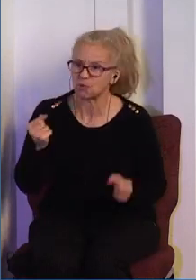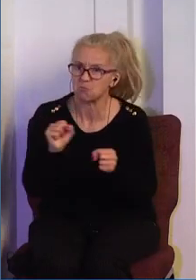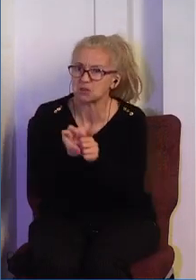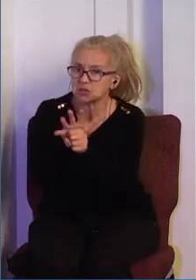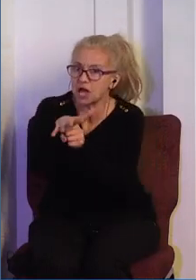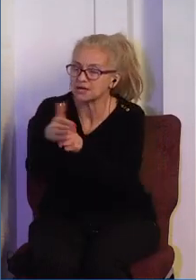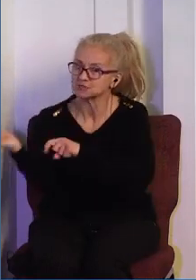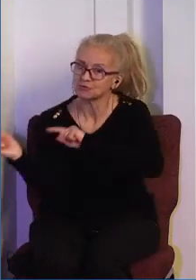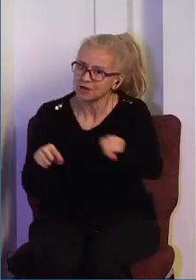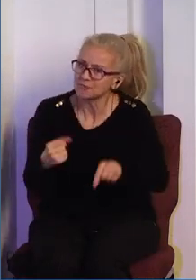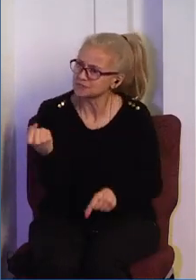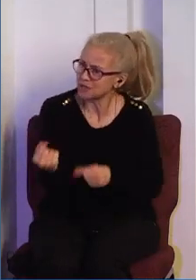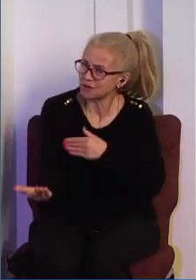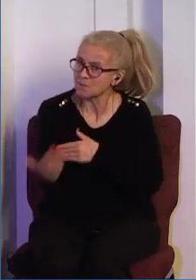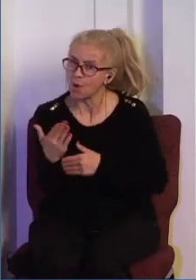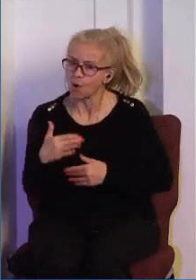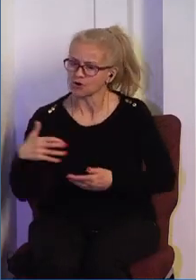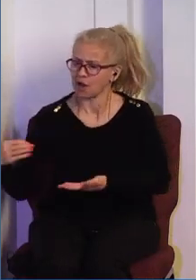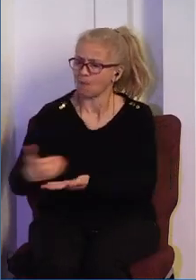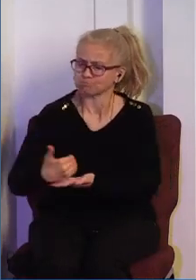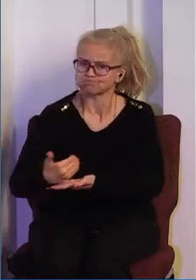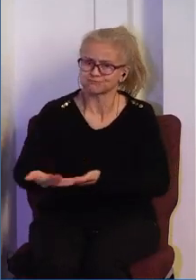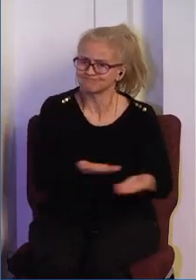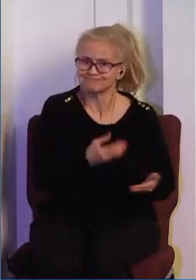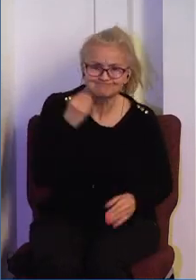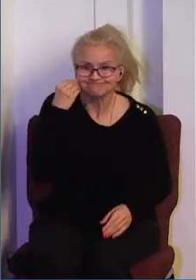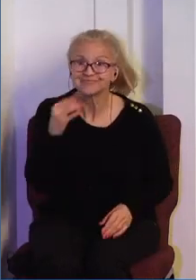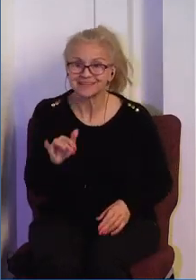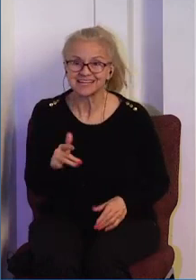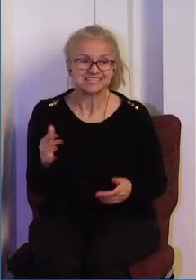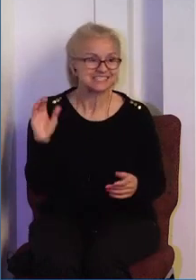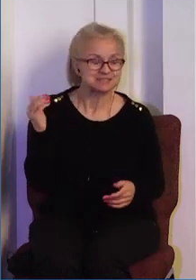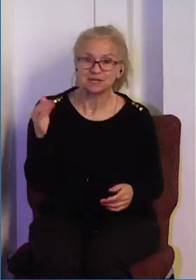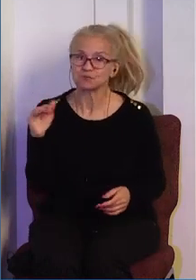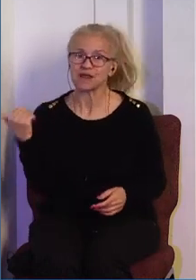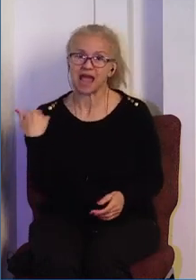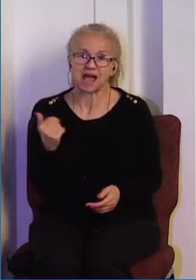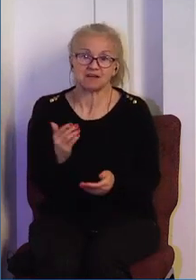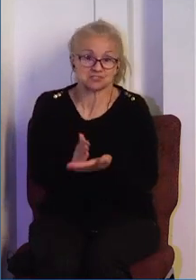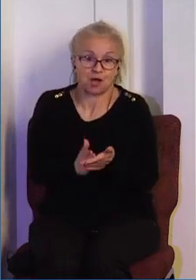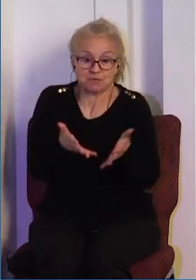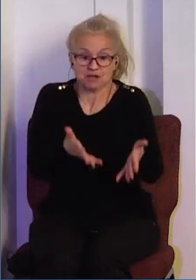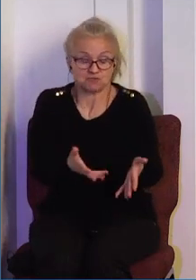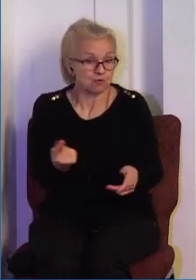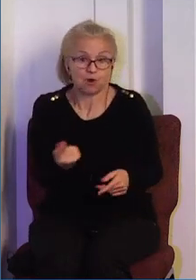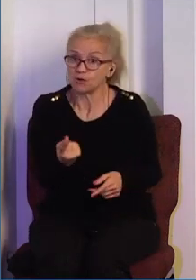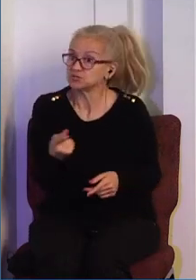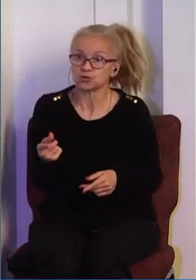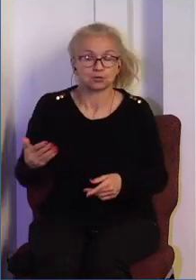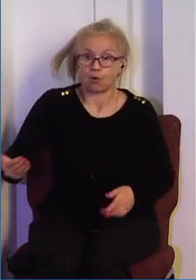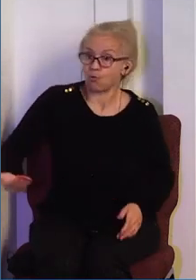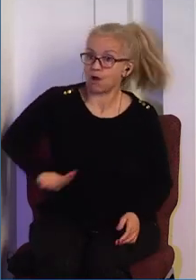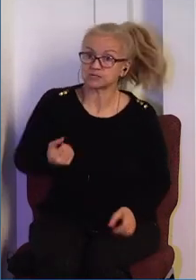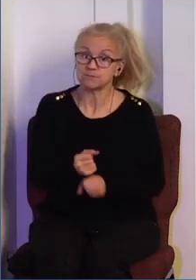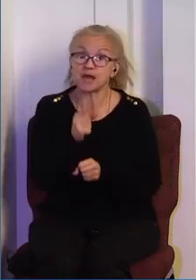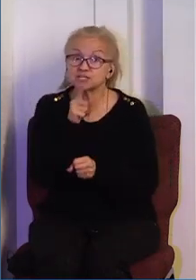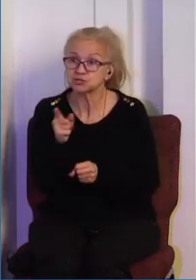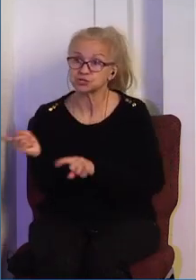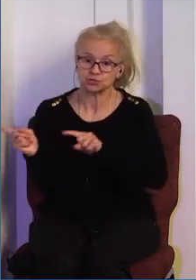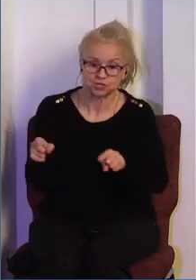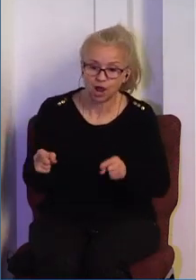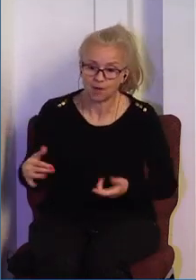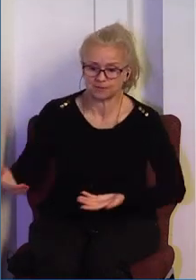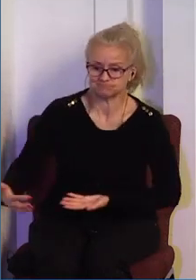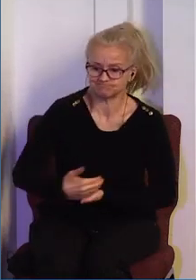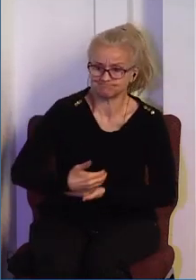out on Saturday morning and get some. We always, seems like we have some left over. You're welcome to make sure that you come and get